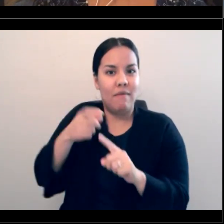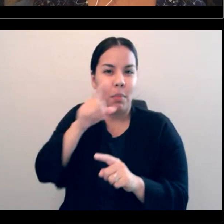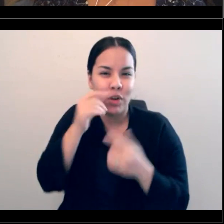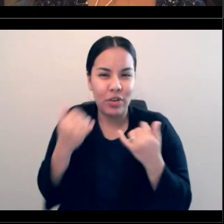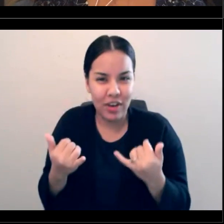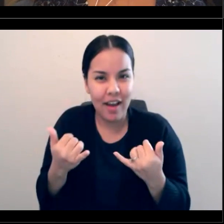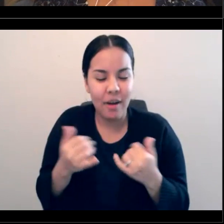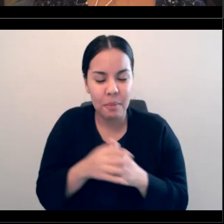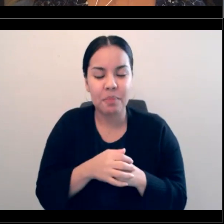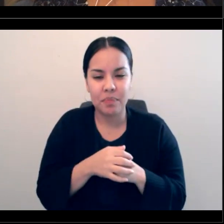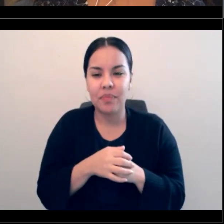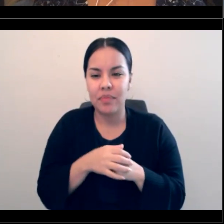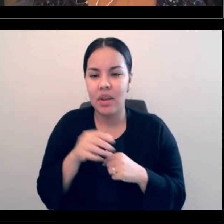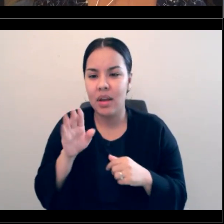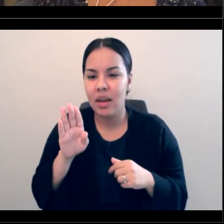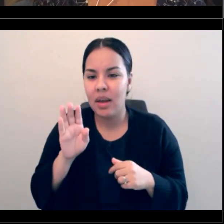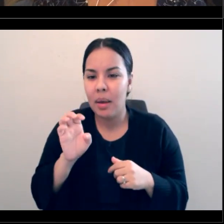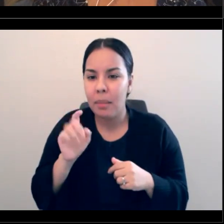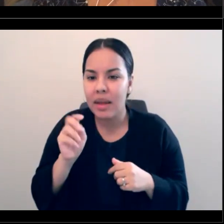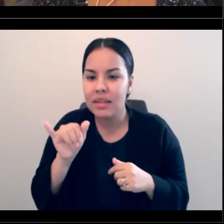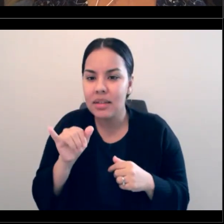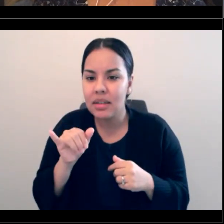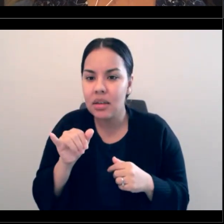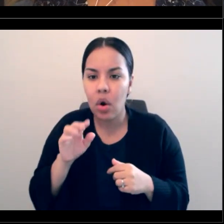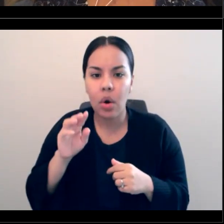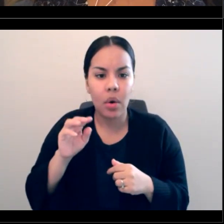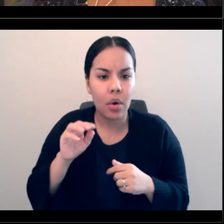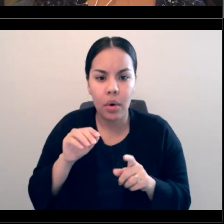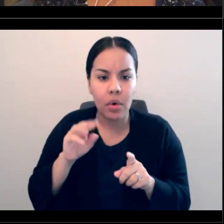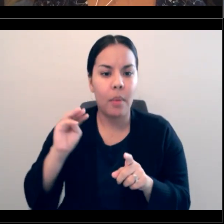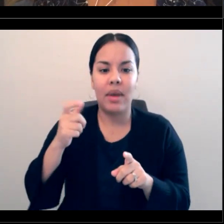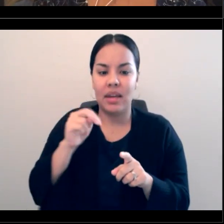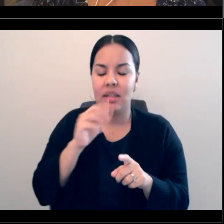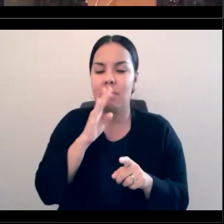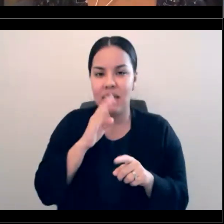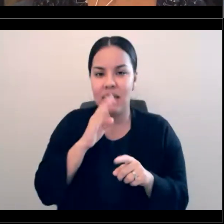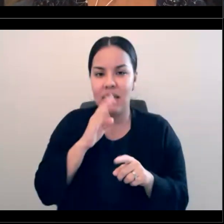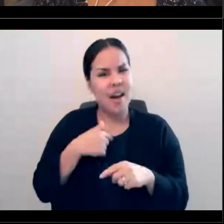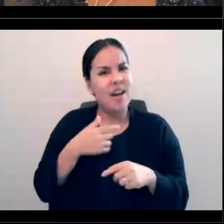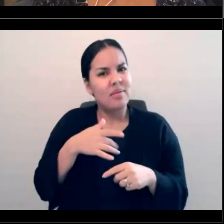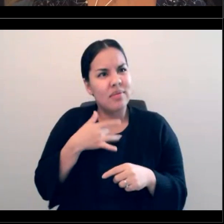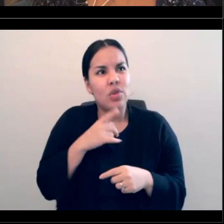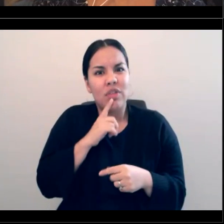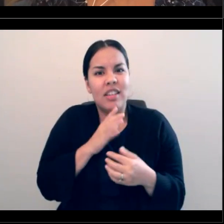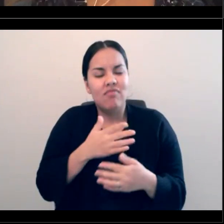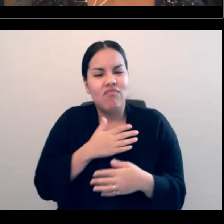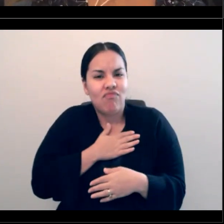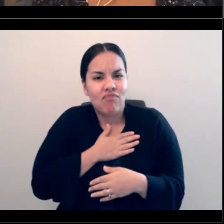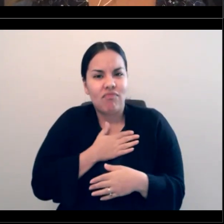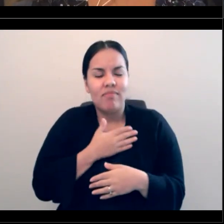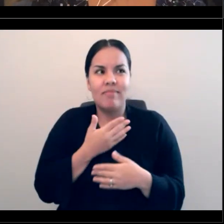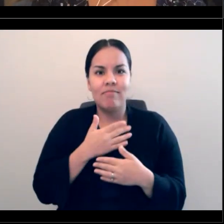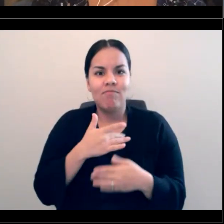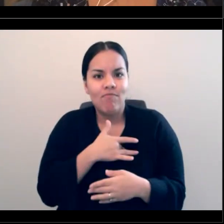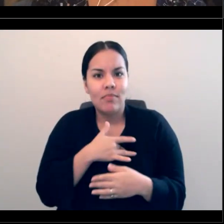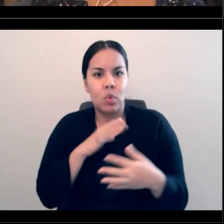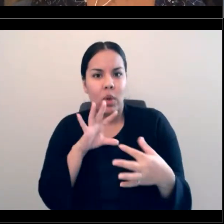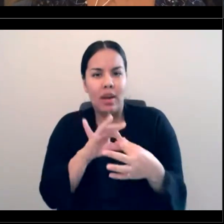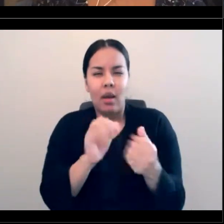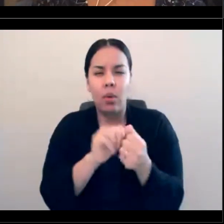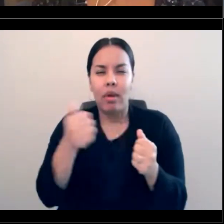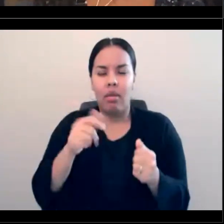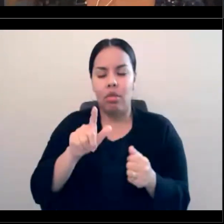And I've found it very lovely to connect with other Latinx people that are on Linguist Twitter, and